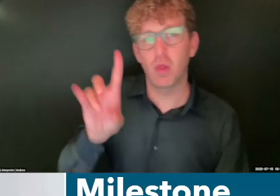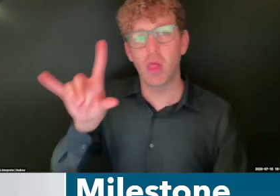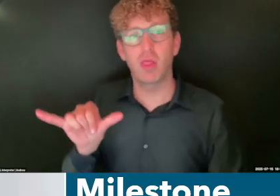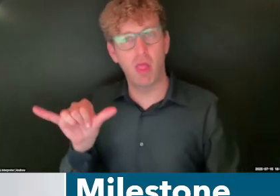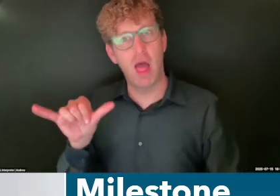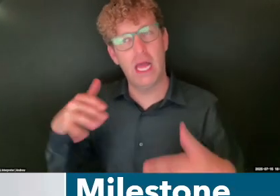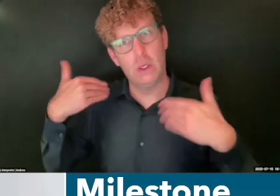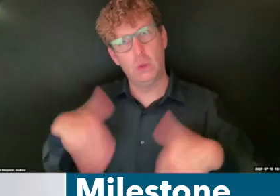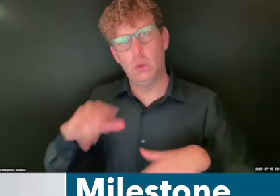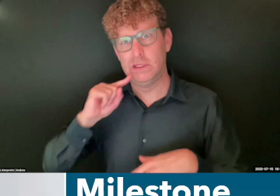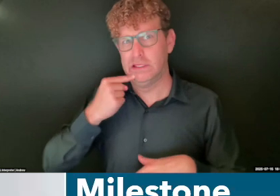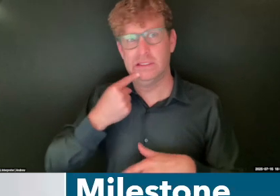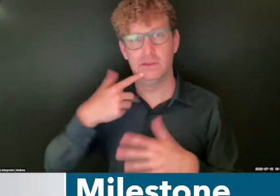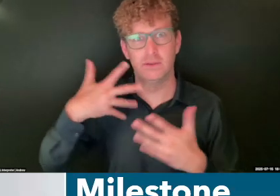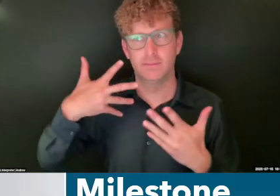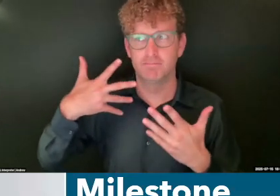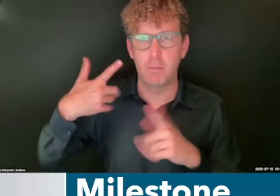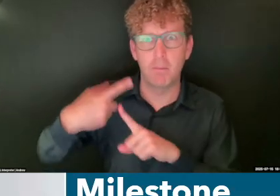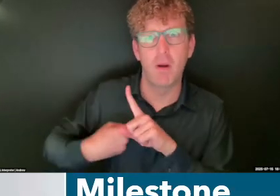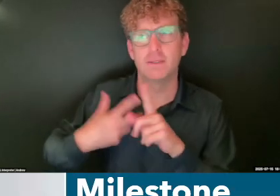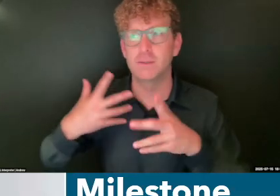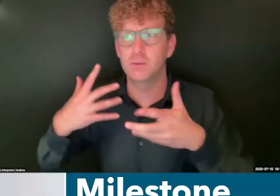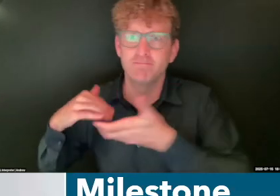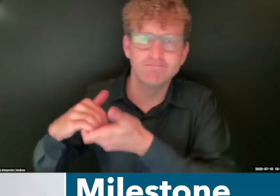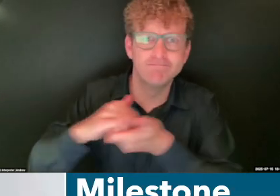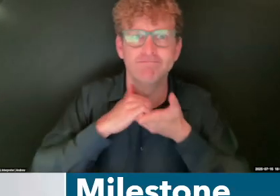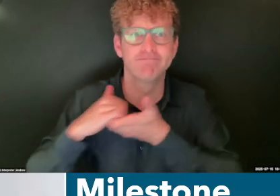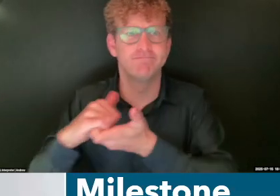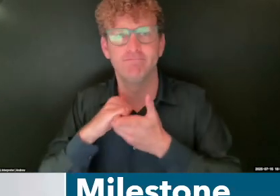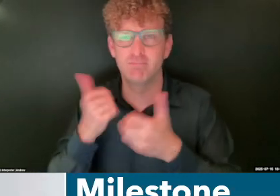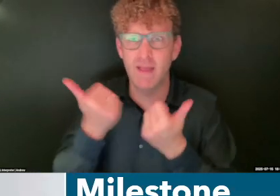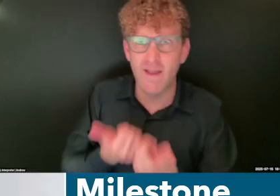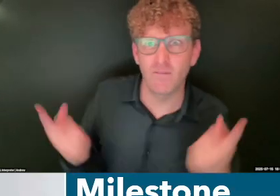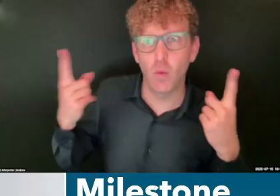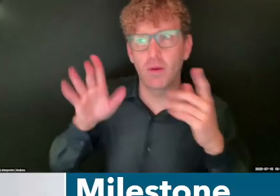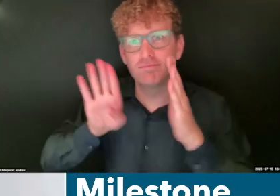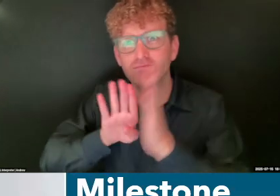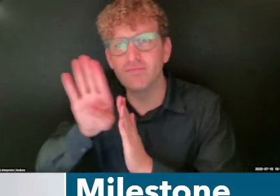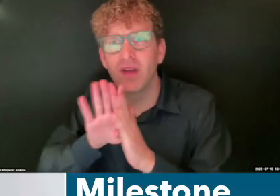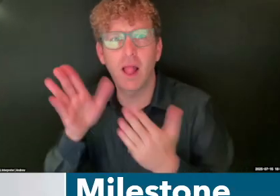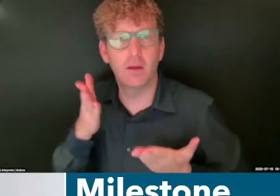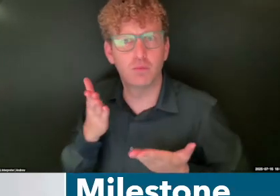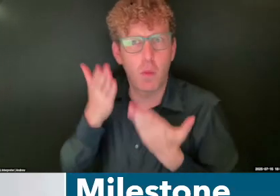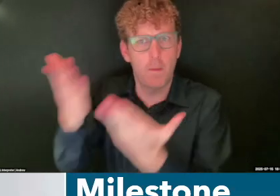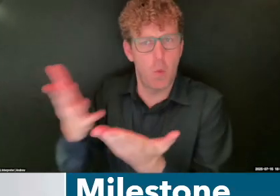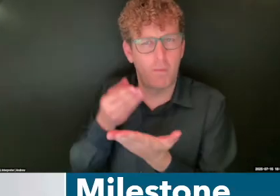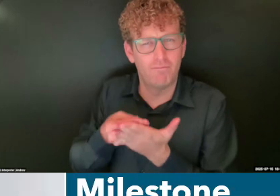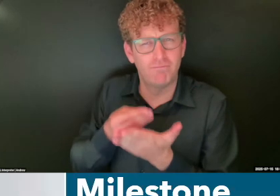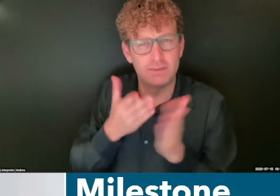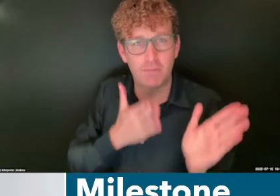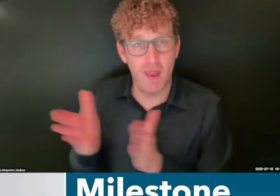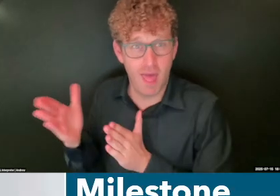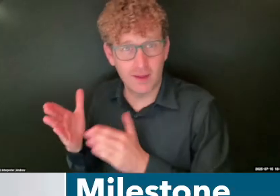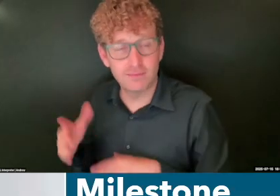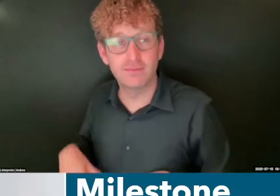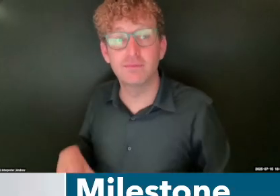with everyone to develop the proposed funding plan. In August, we'll discuss the draft